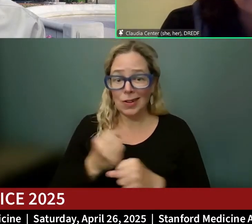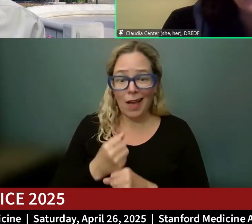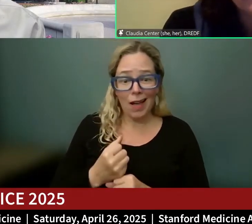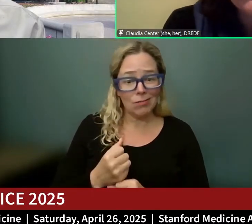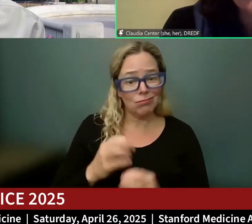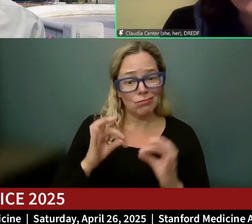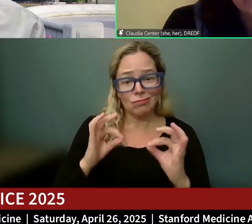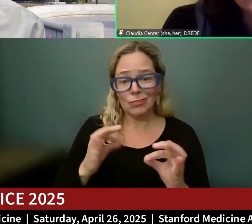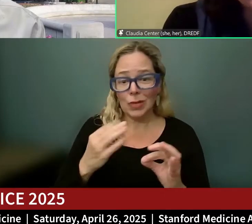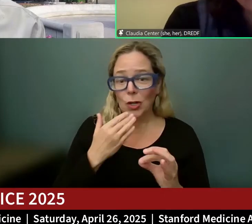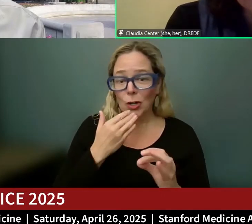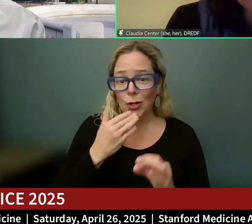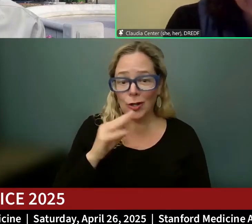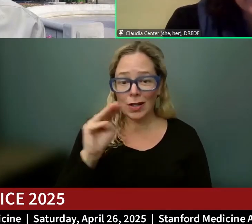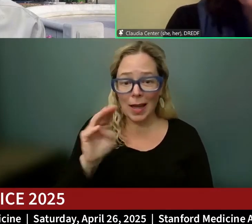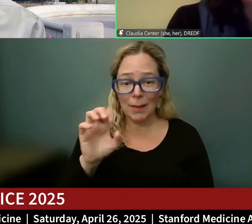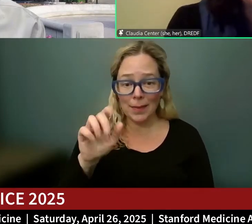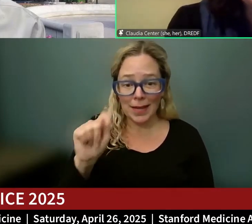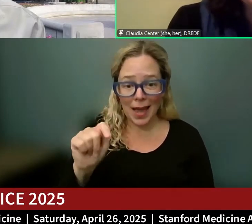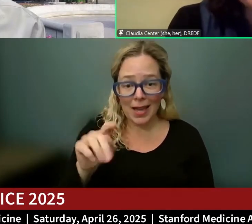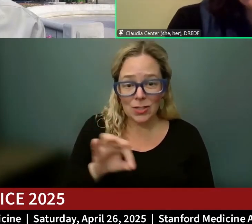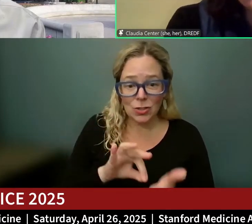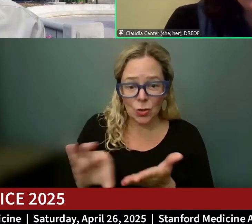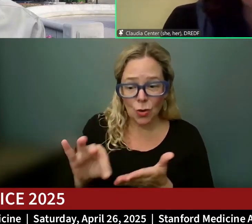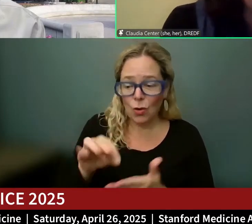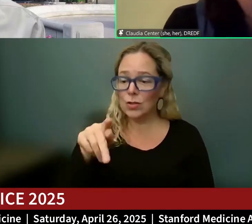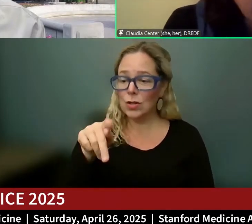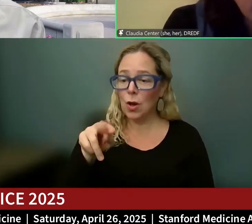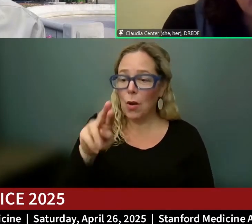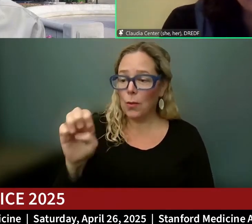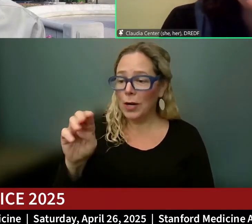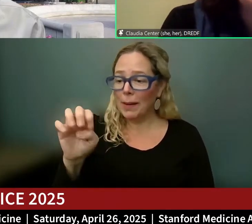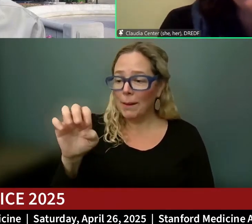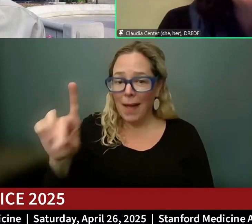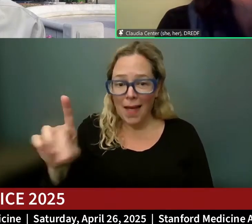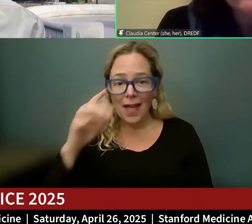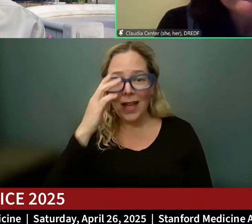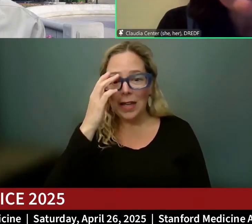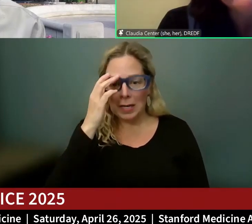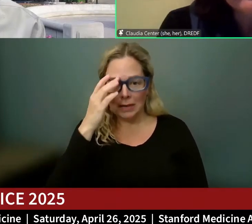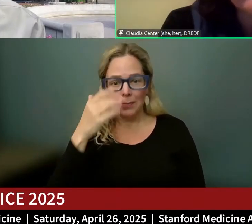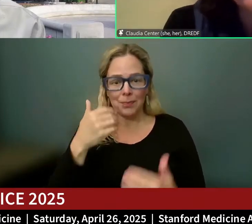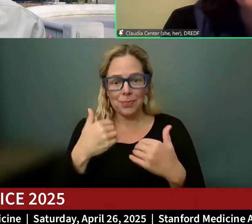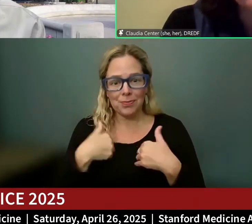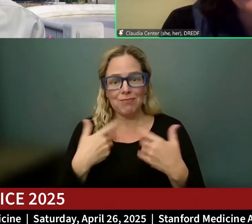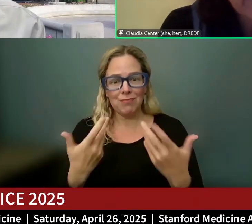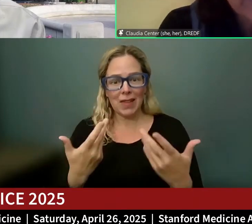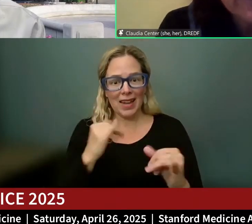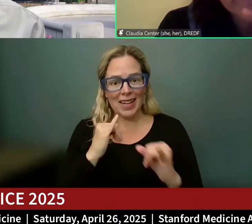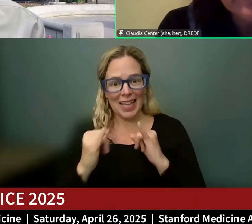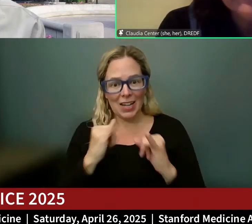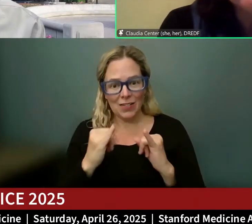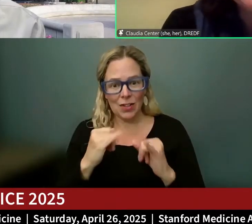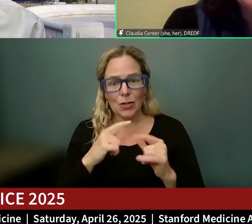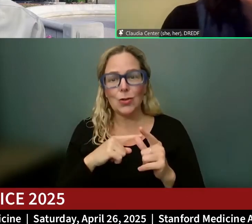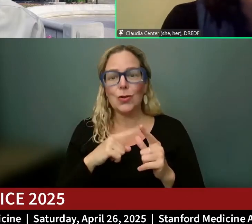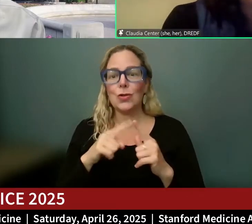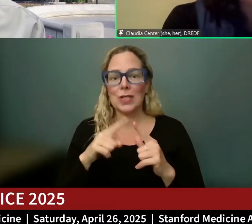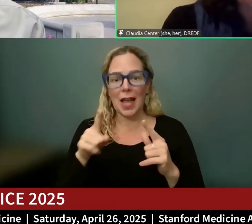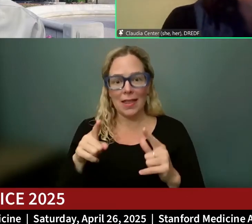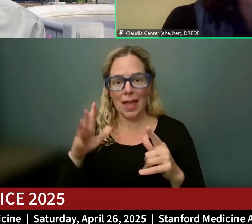scores, pre-med, did everything, applied to schools, had interviews, and was admitted to a medical